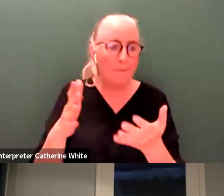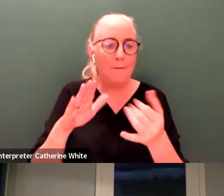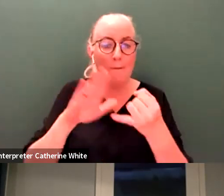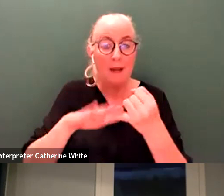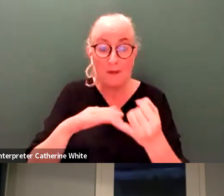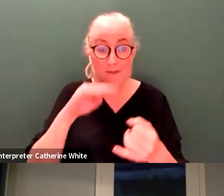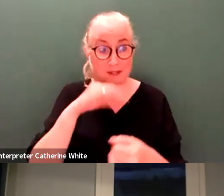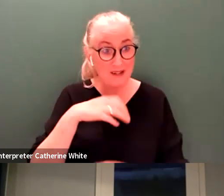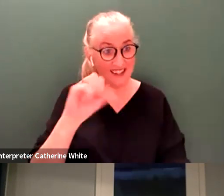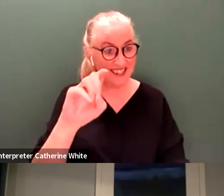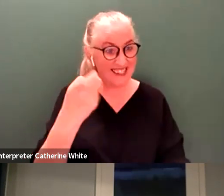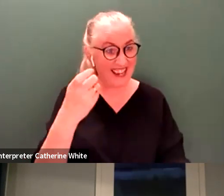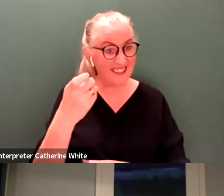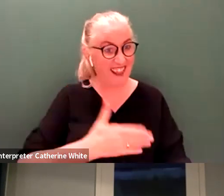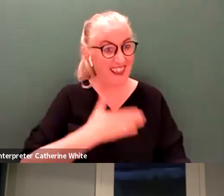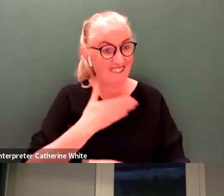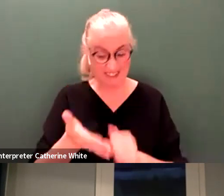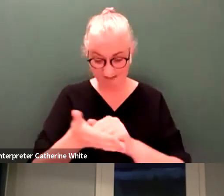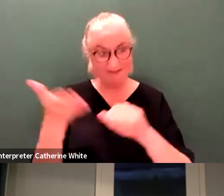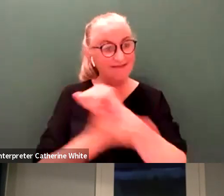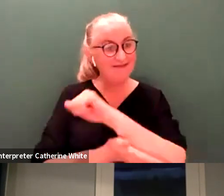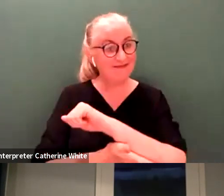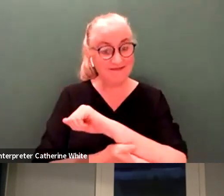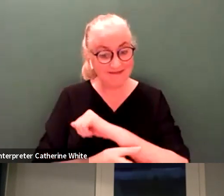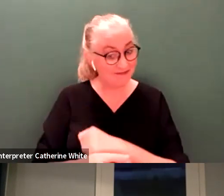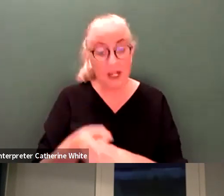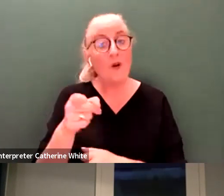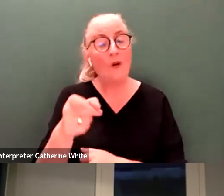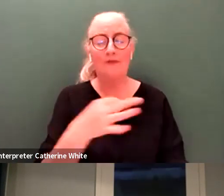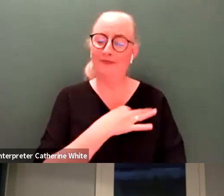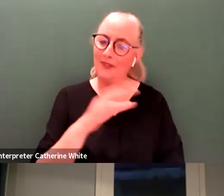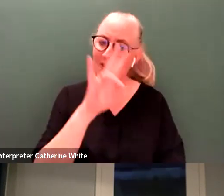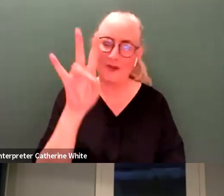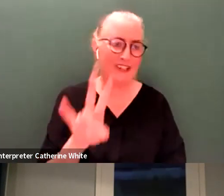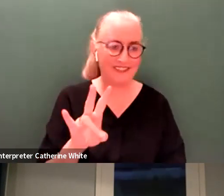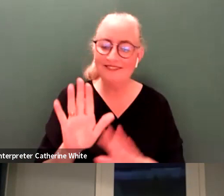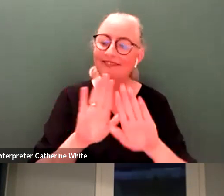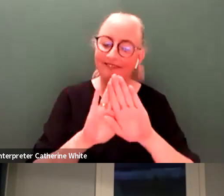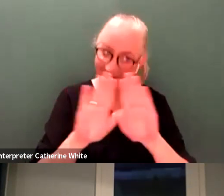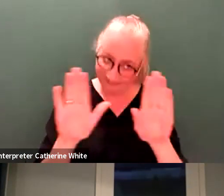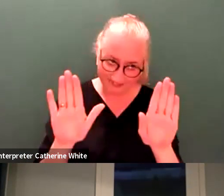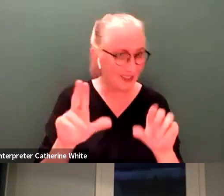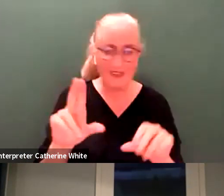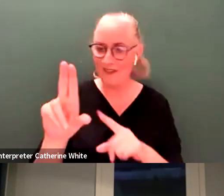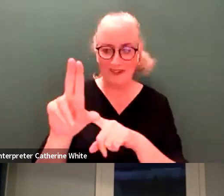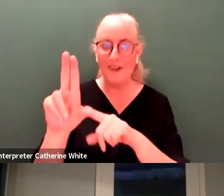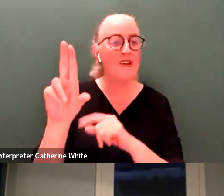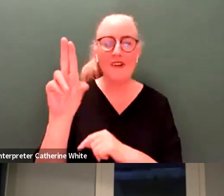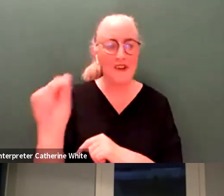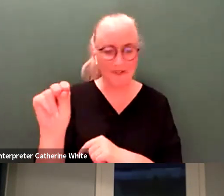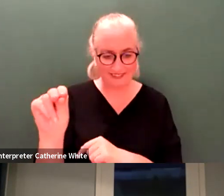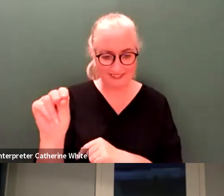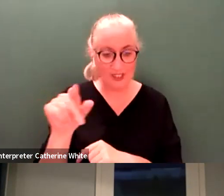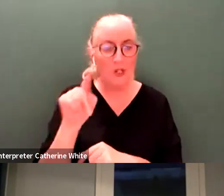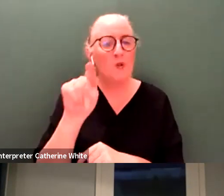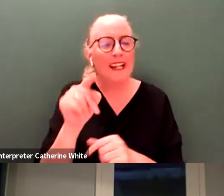my sex life is over? Good evening, that's a good question, Bedelia. I would say no. I would say you would